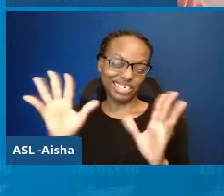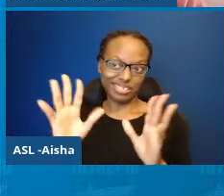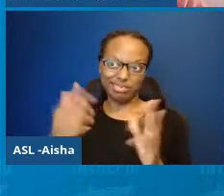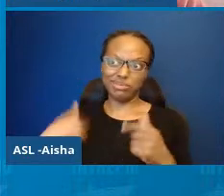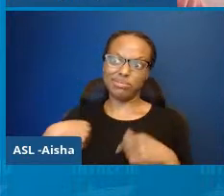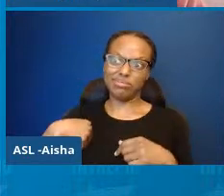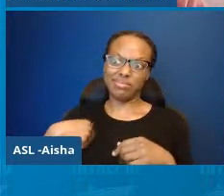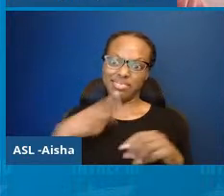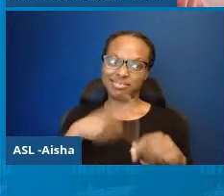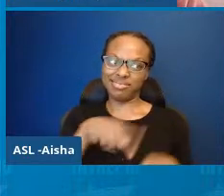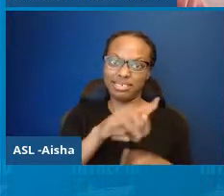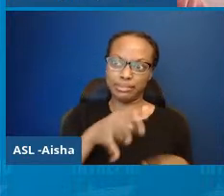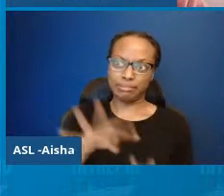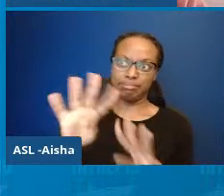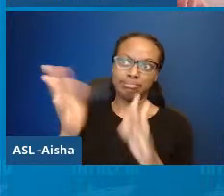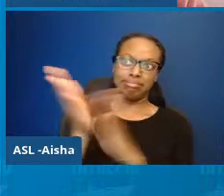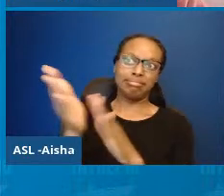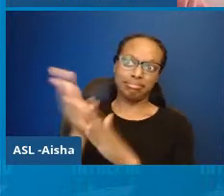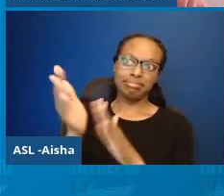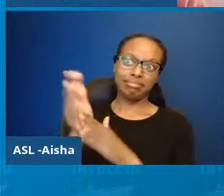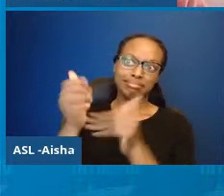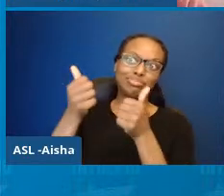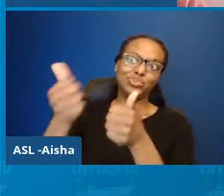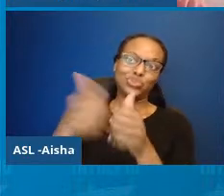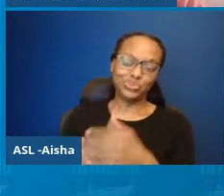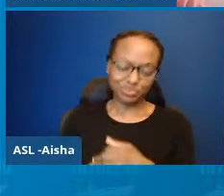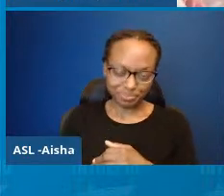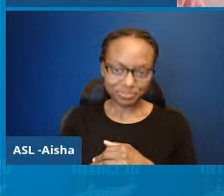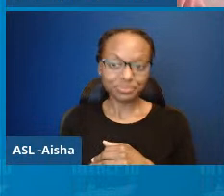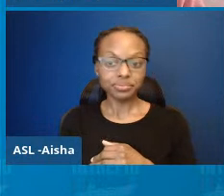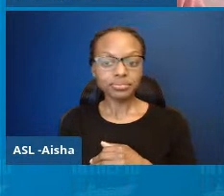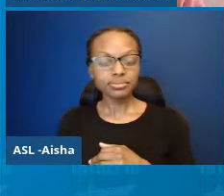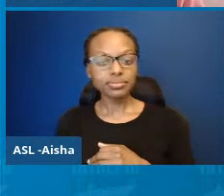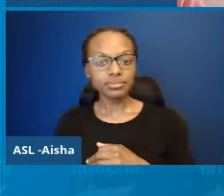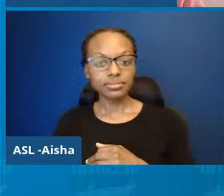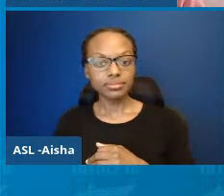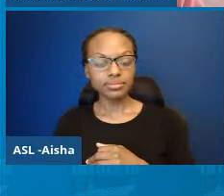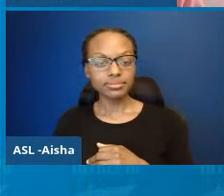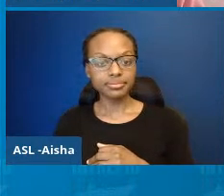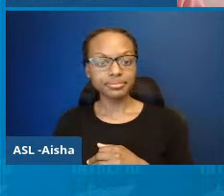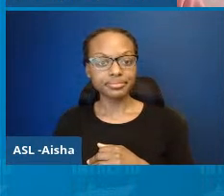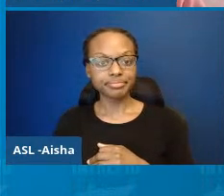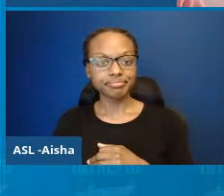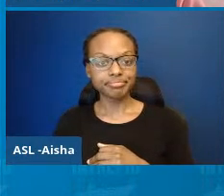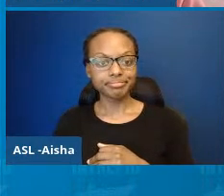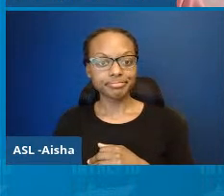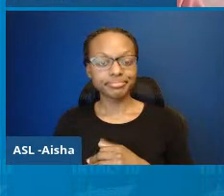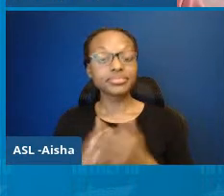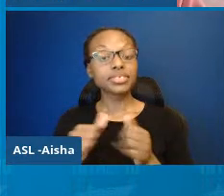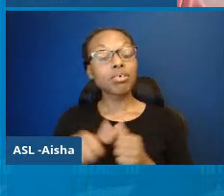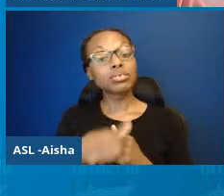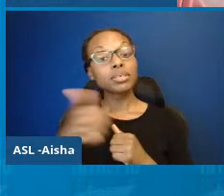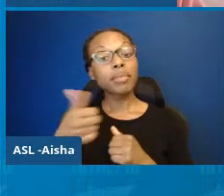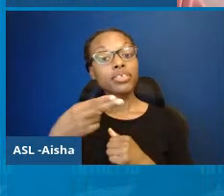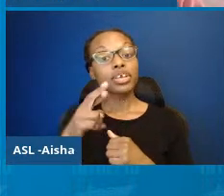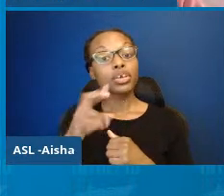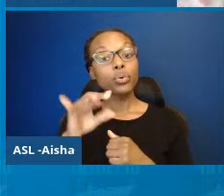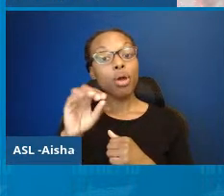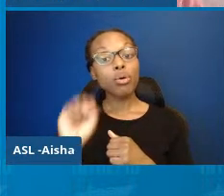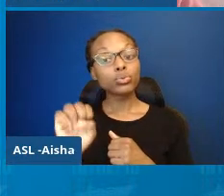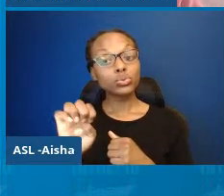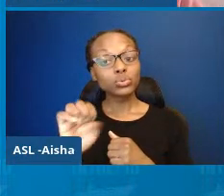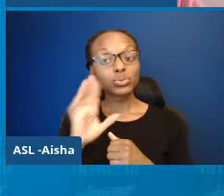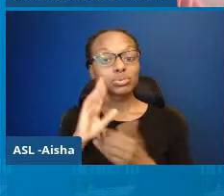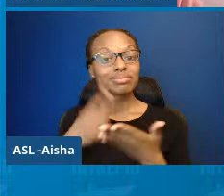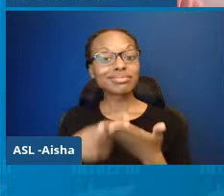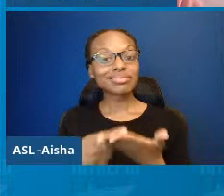All right. So we are going to talk a little bit more about some other heroes